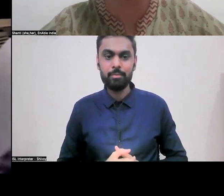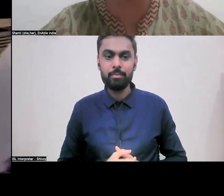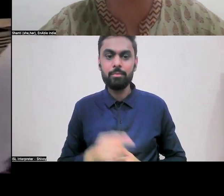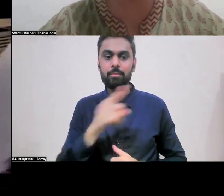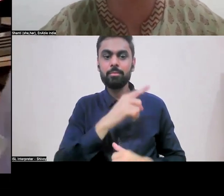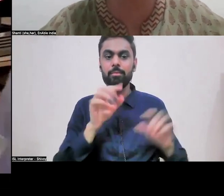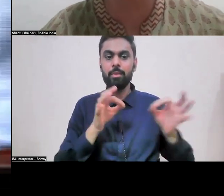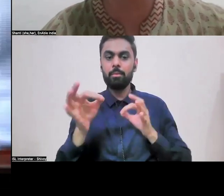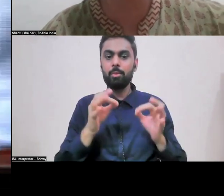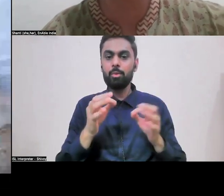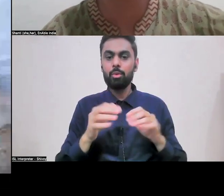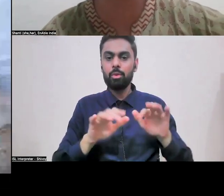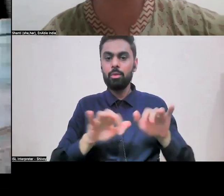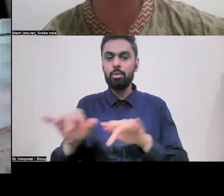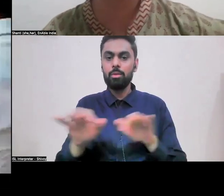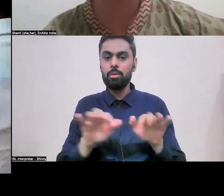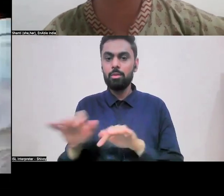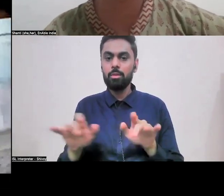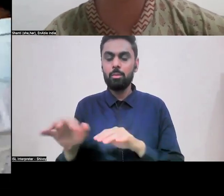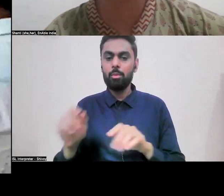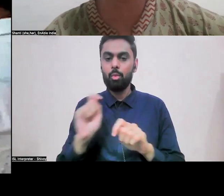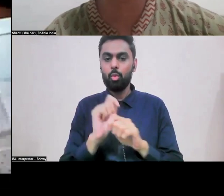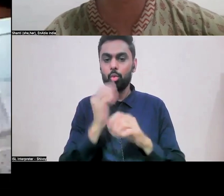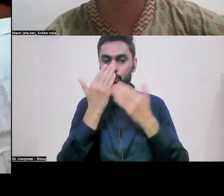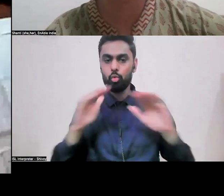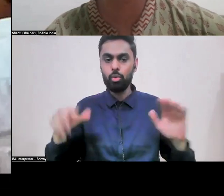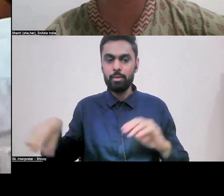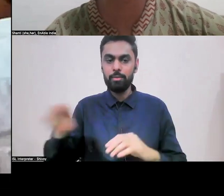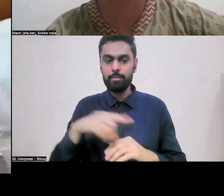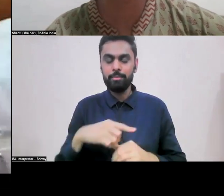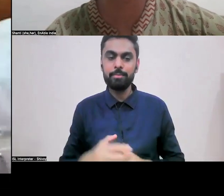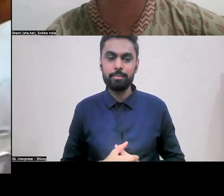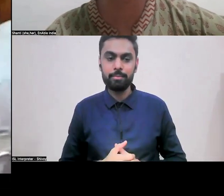Students are working on indexing on the computers.